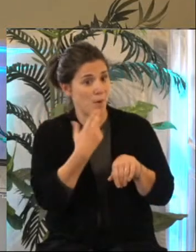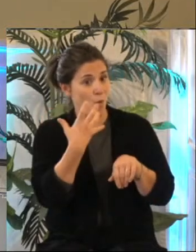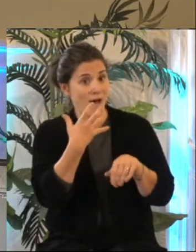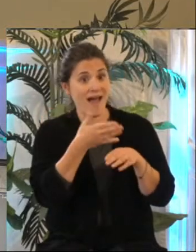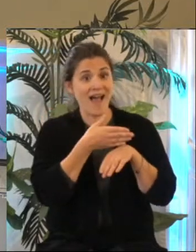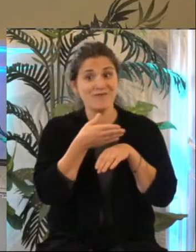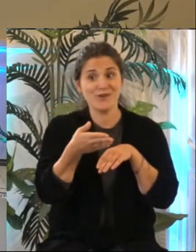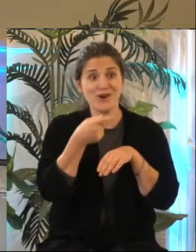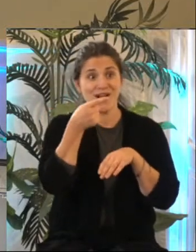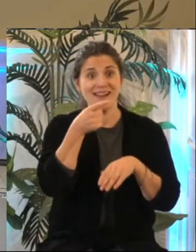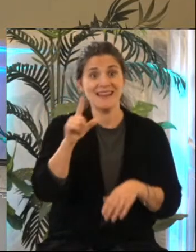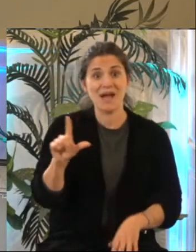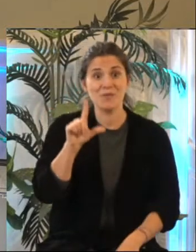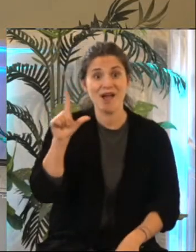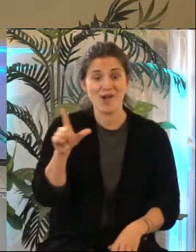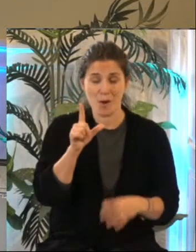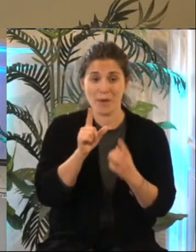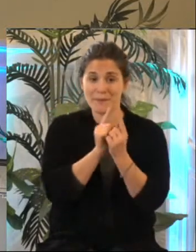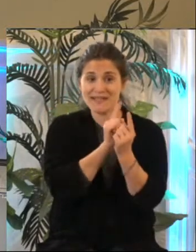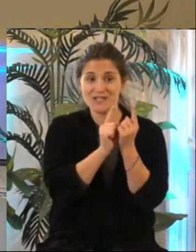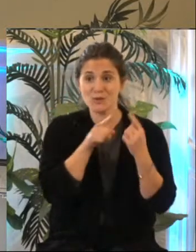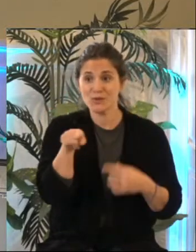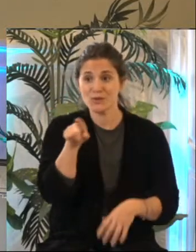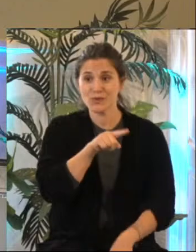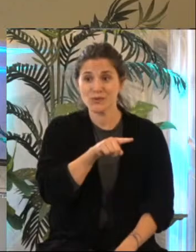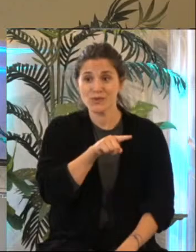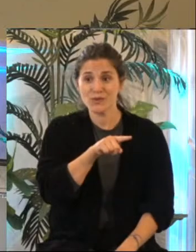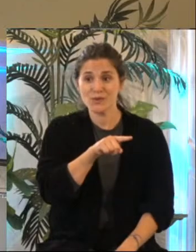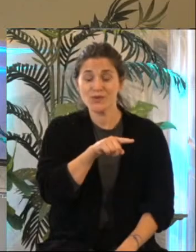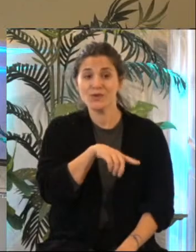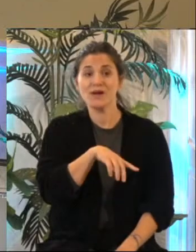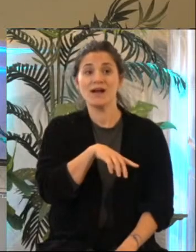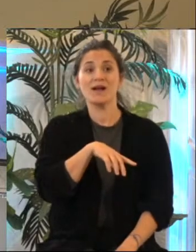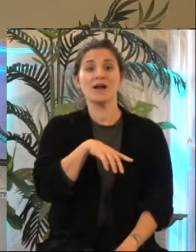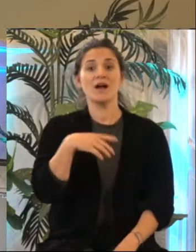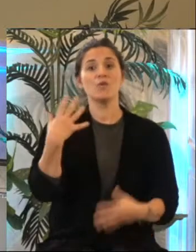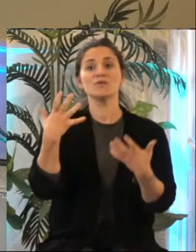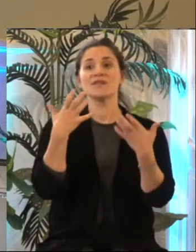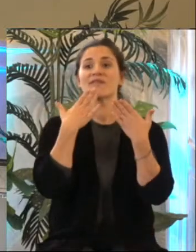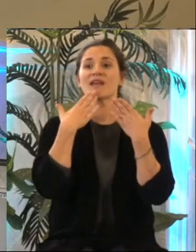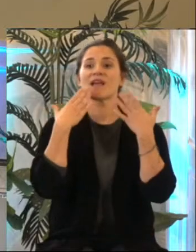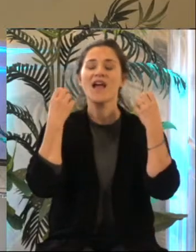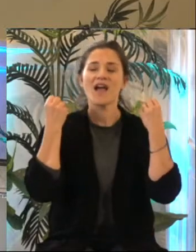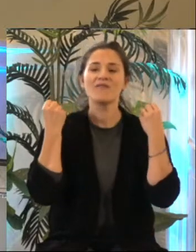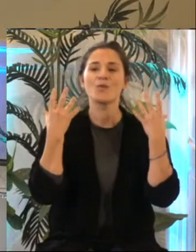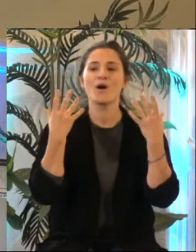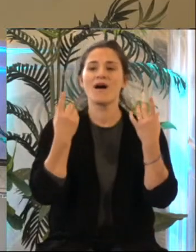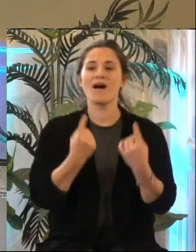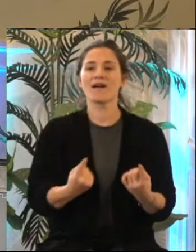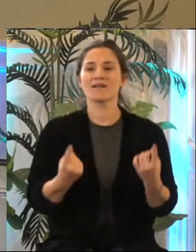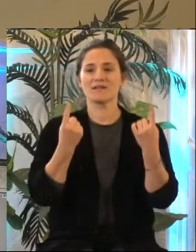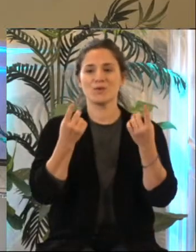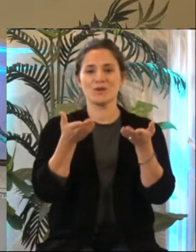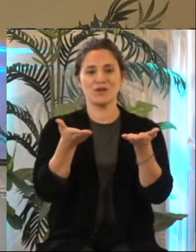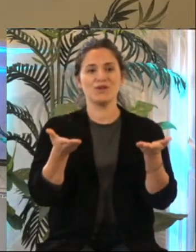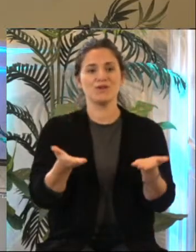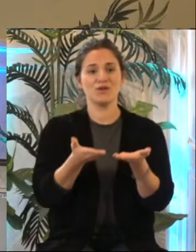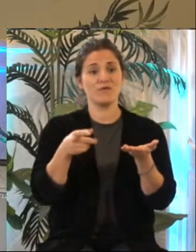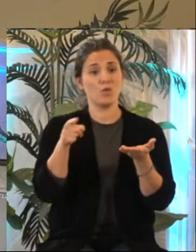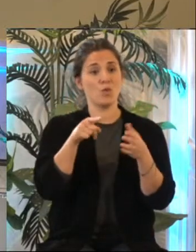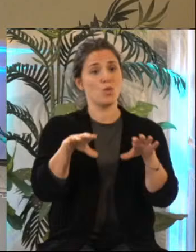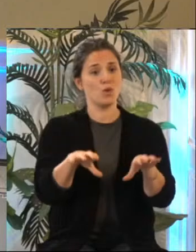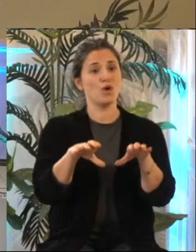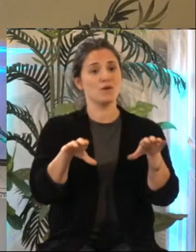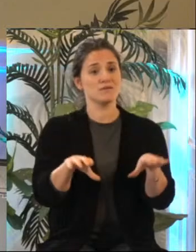after the service on the left, just on the left as you go out. I want to thank everybody for everything that we've done. And I just want to say